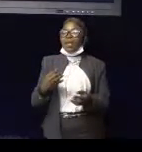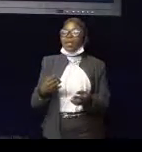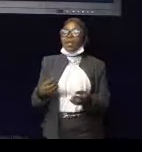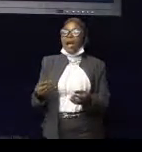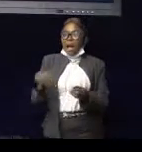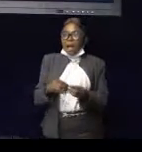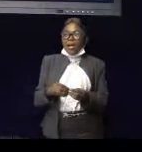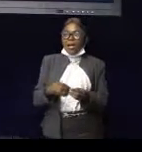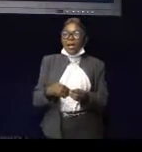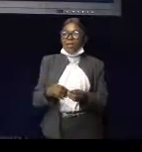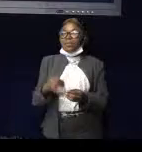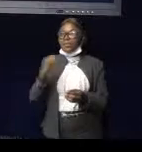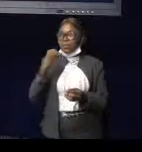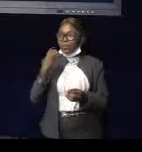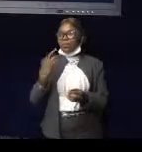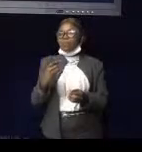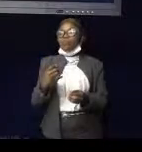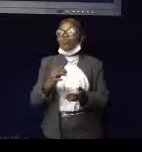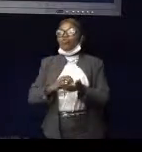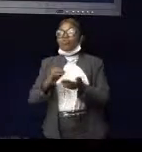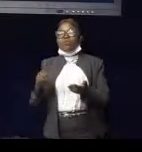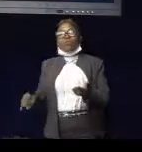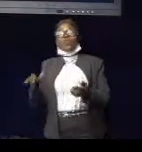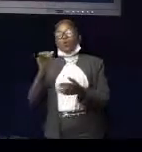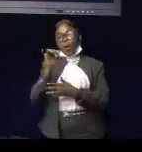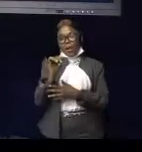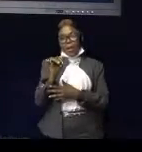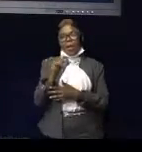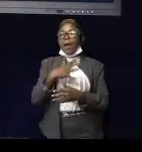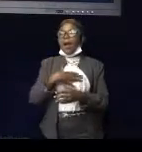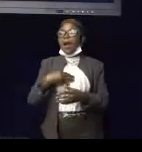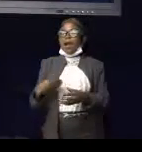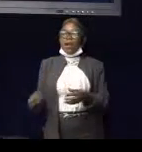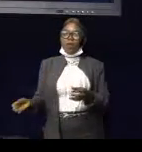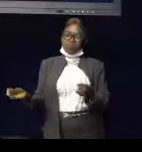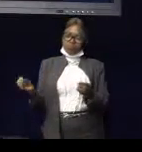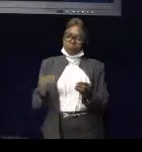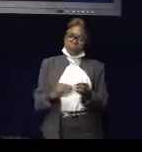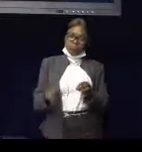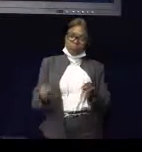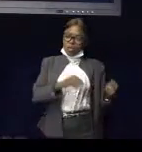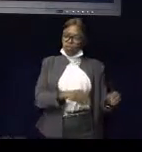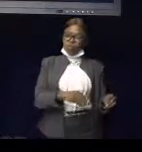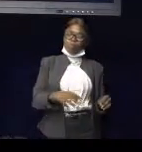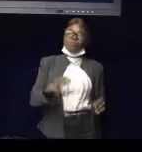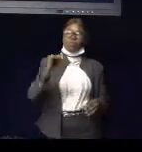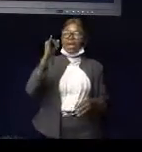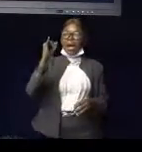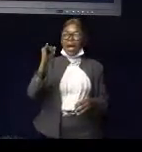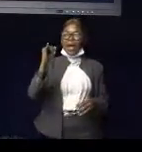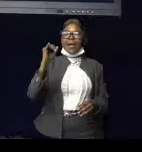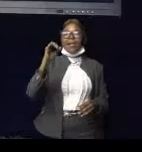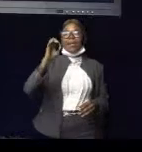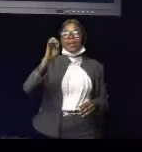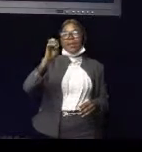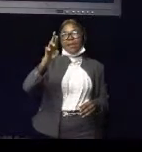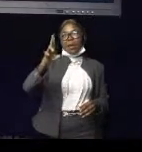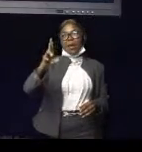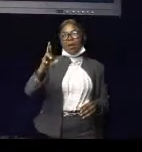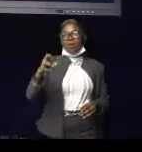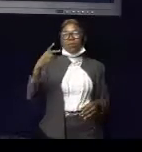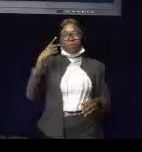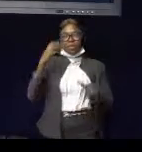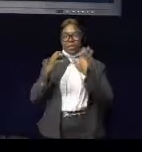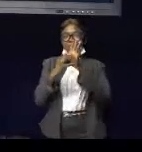ends in Y, you remove the Y and you replace it with what? I-E-R. Look at